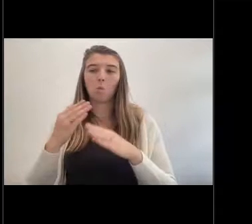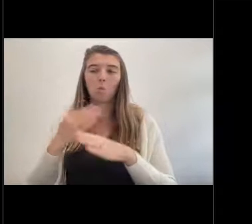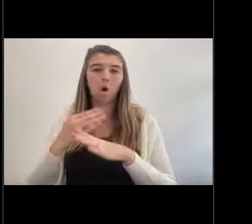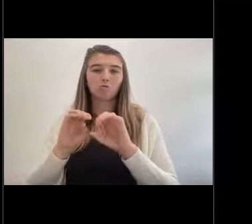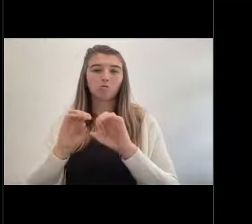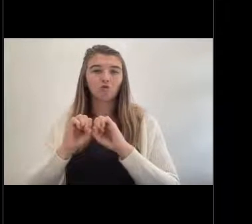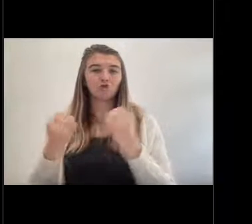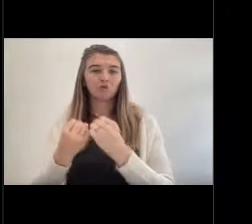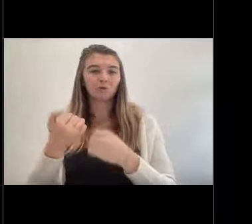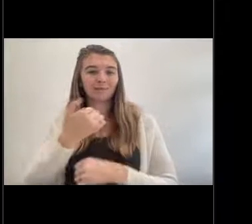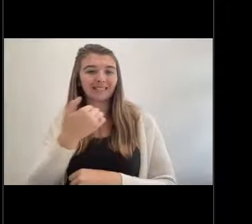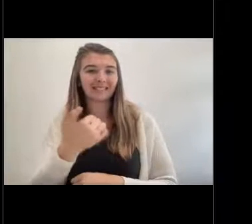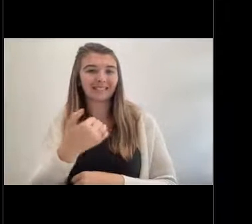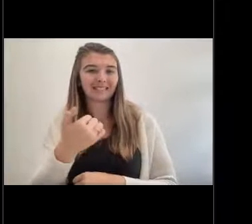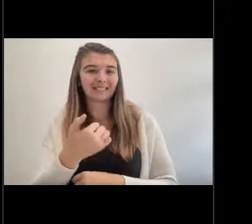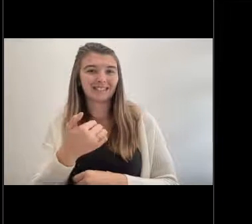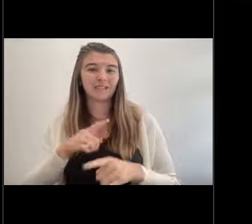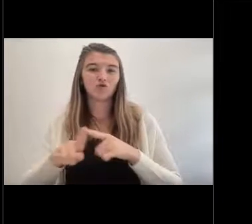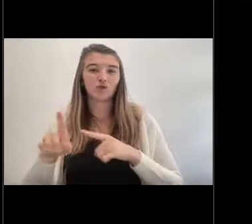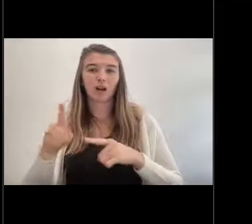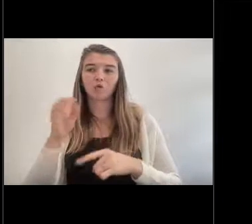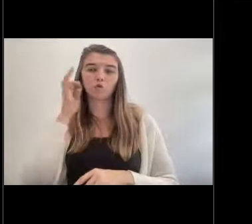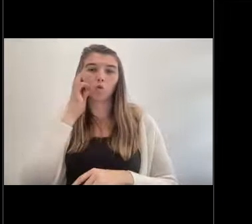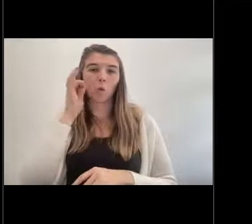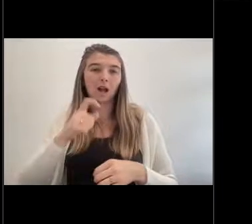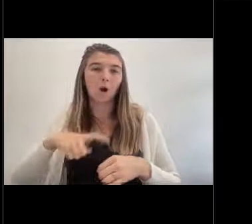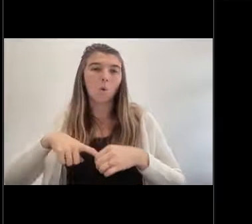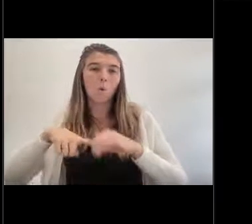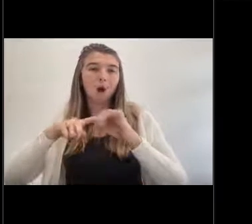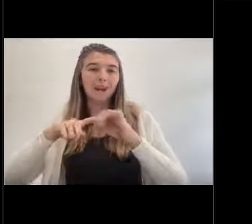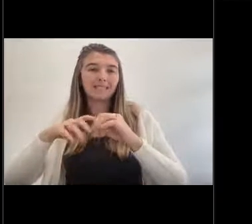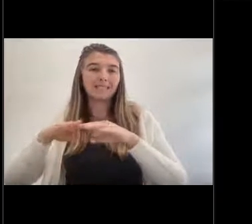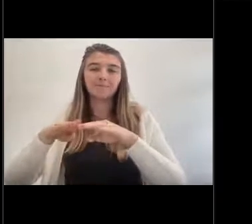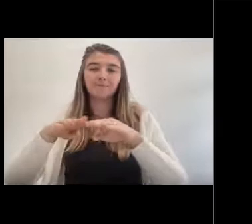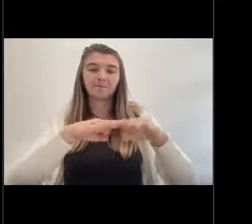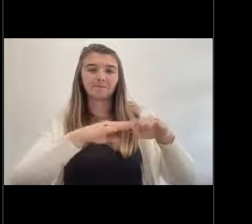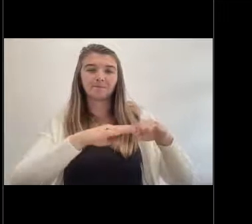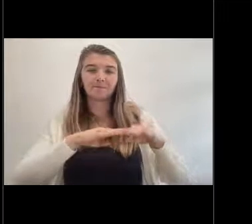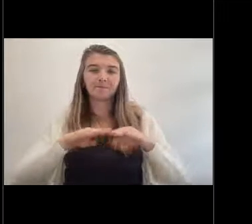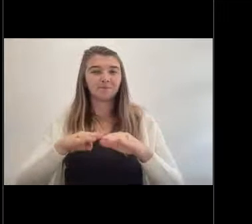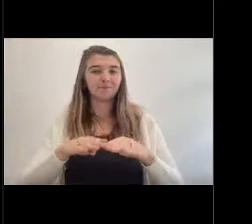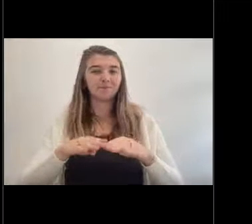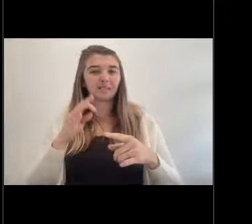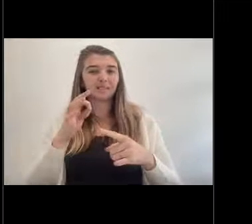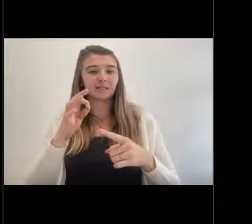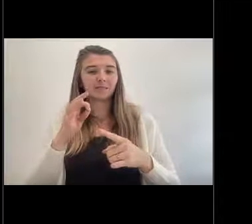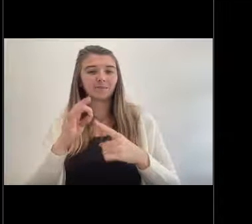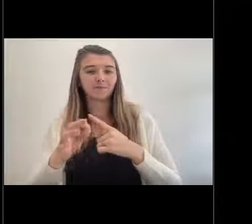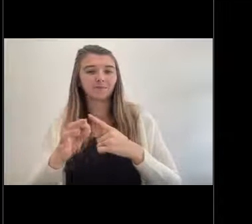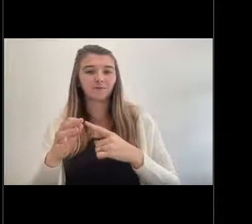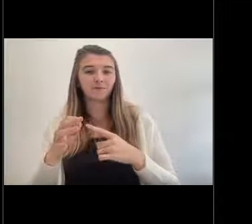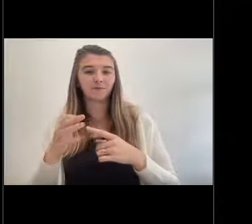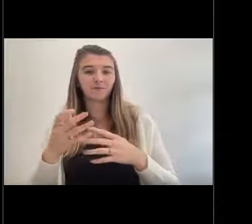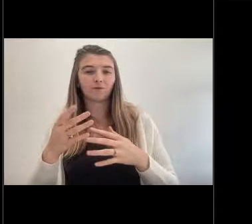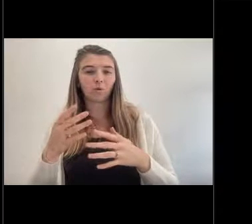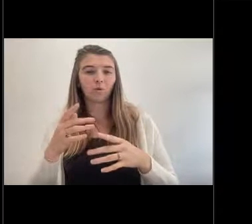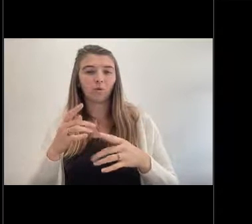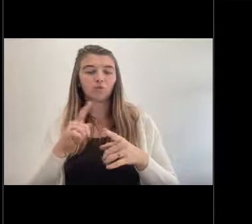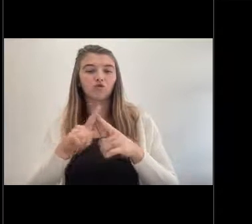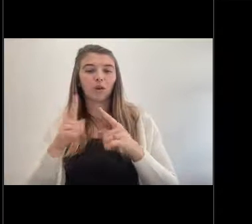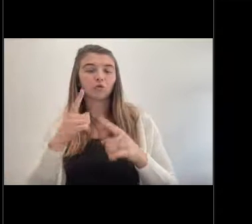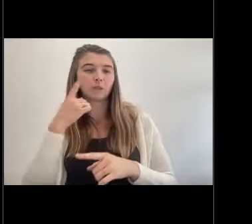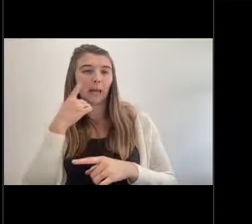for Water Quality. And particularly for the subcommittee 6, the sampling,